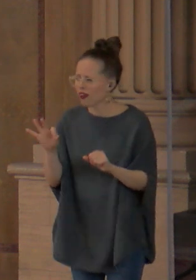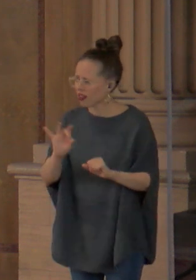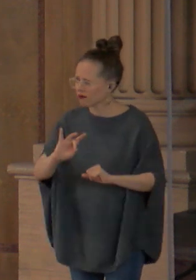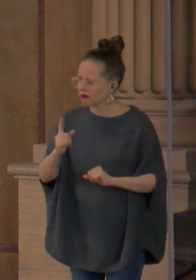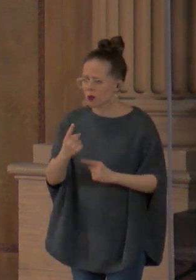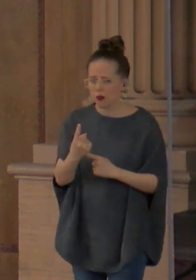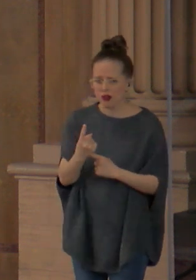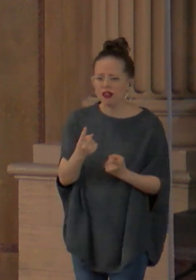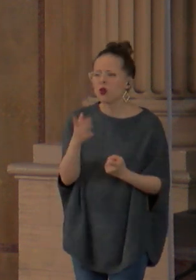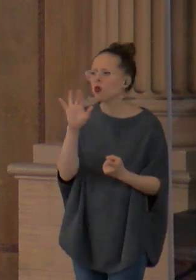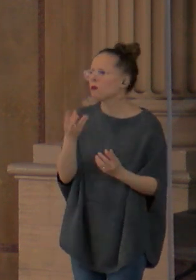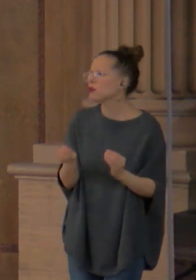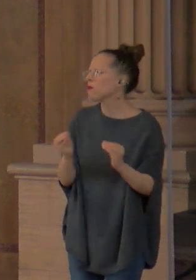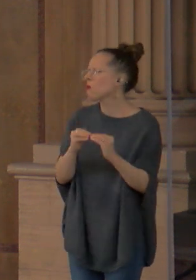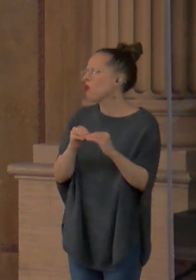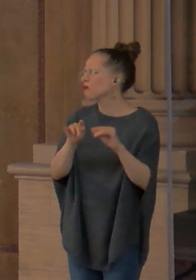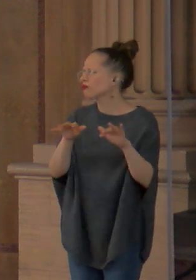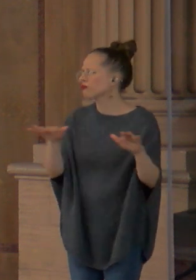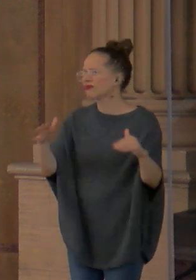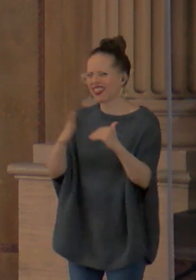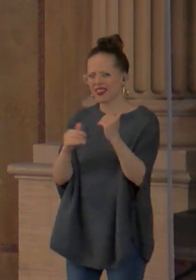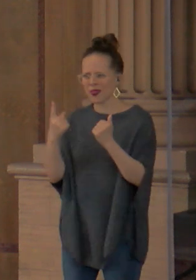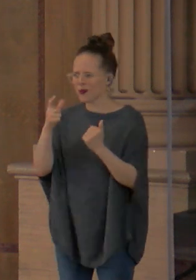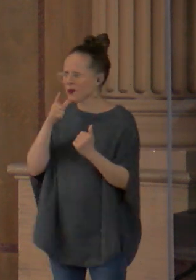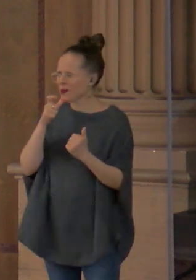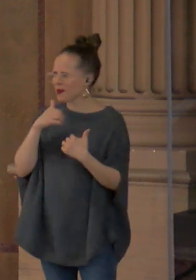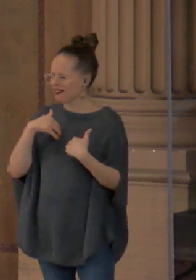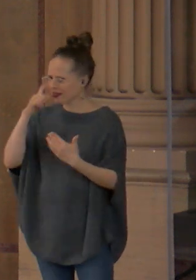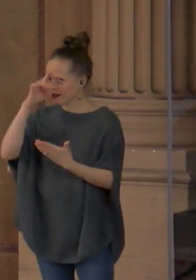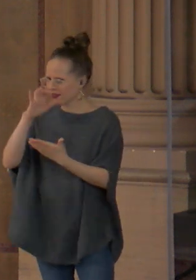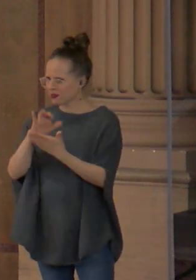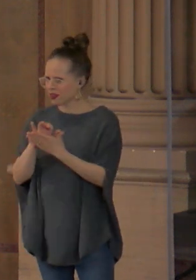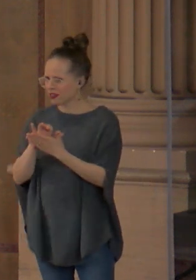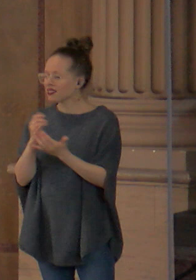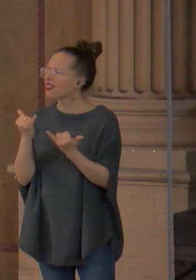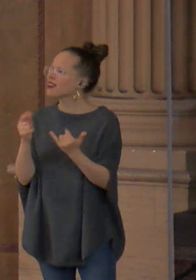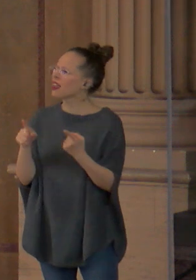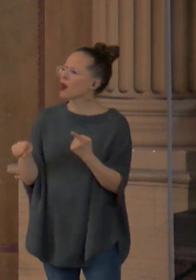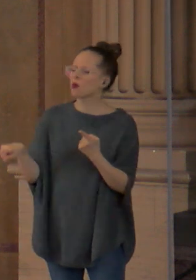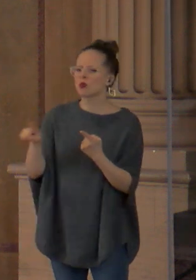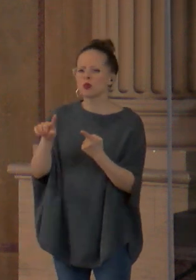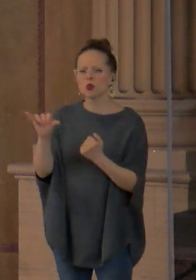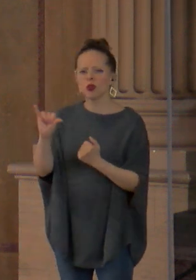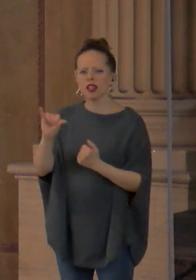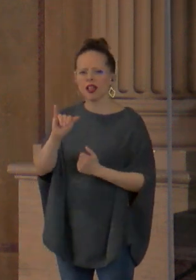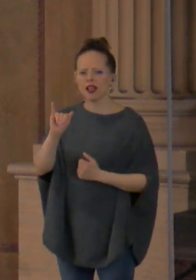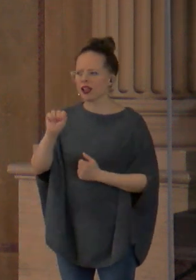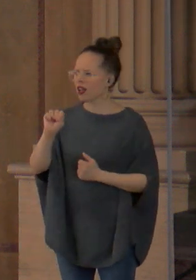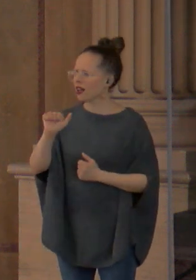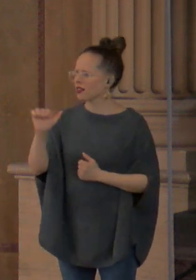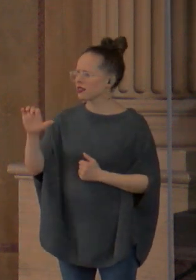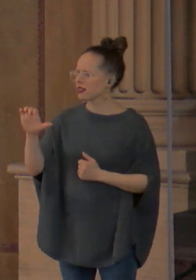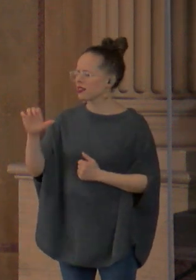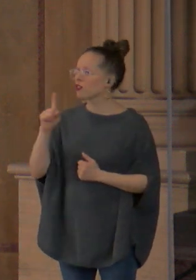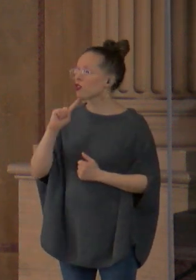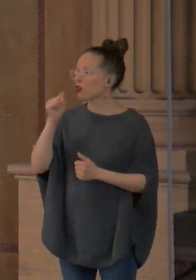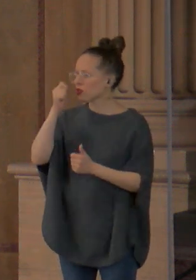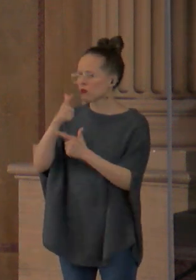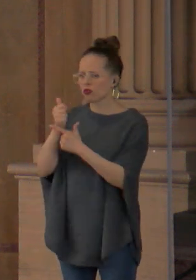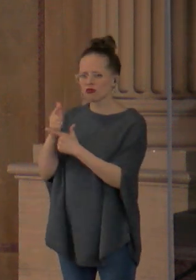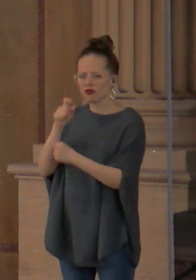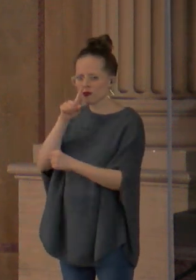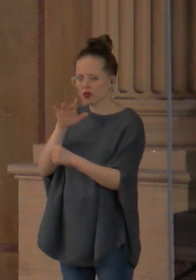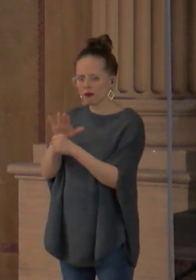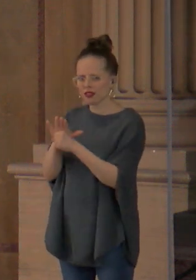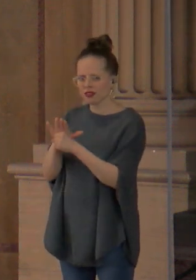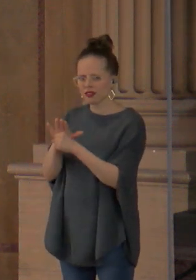more than those of the one who has a husband. Now you brothers like Isaac are children of the promise. And that rejoice,